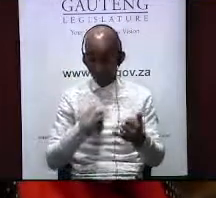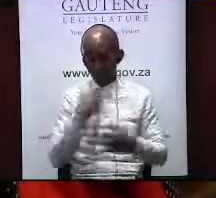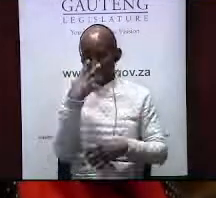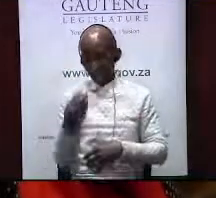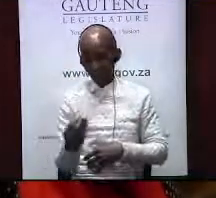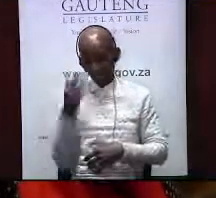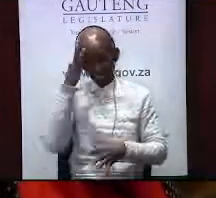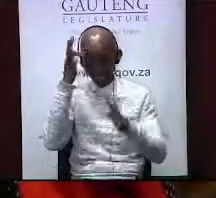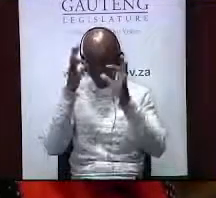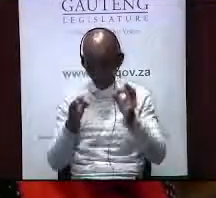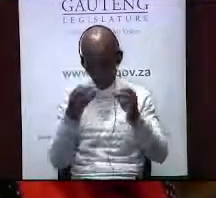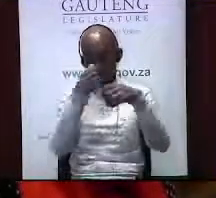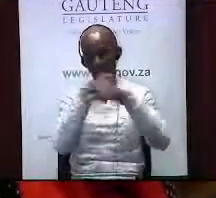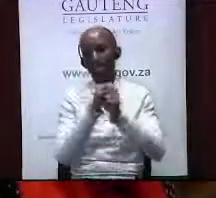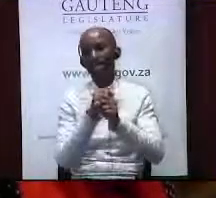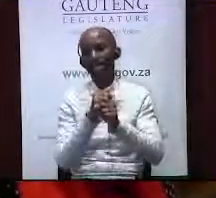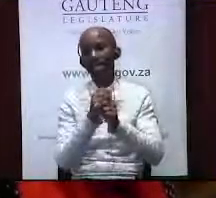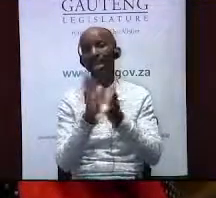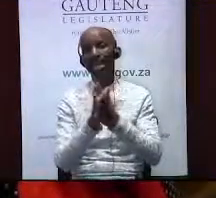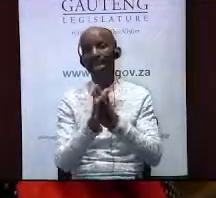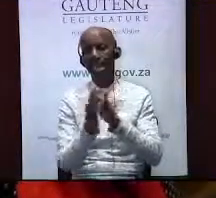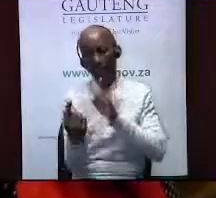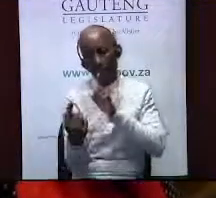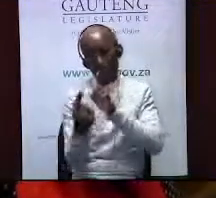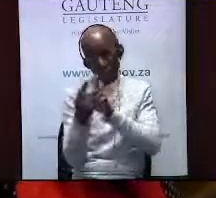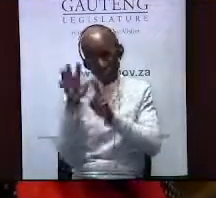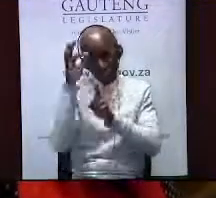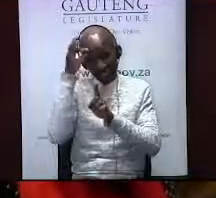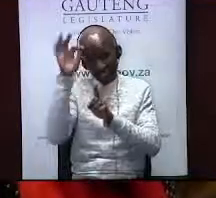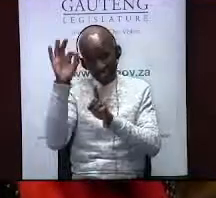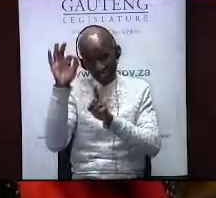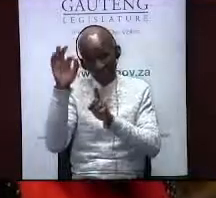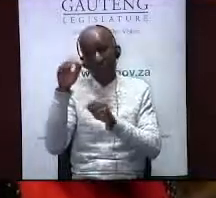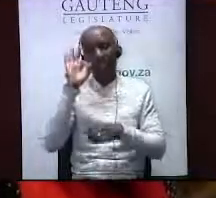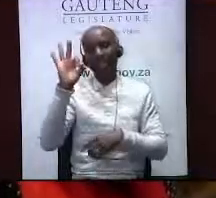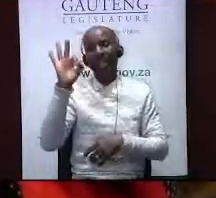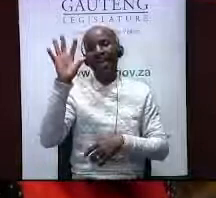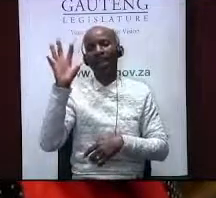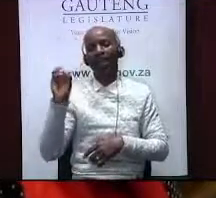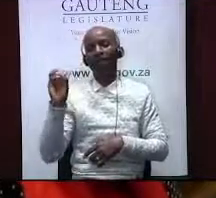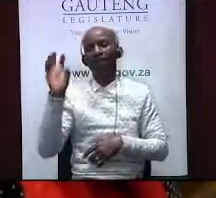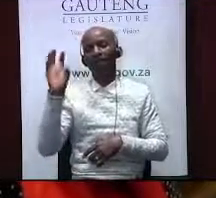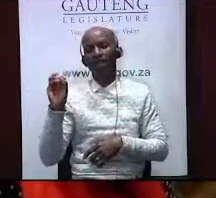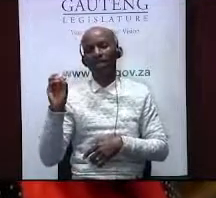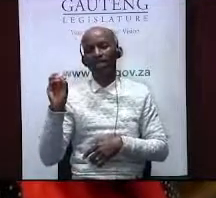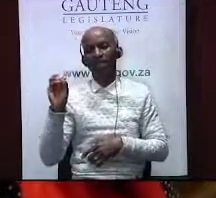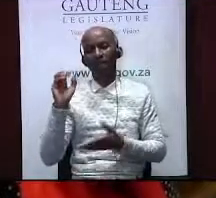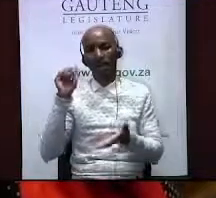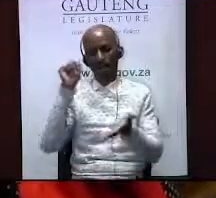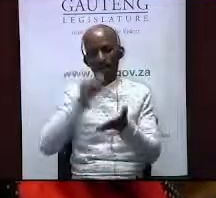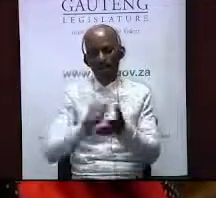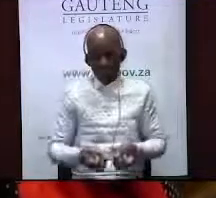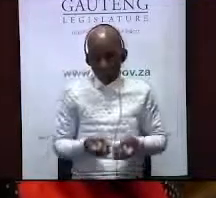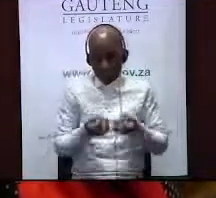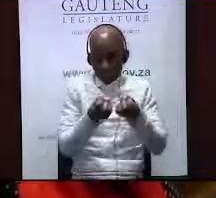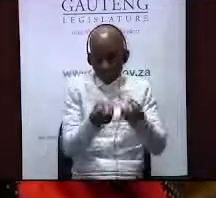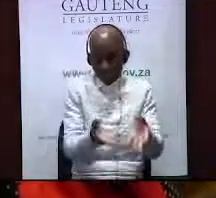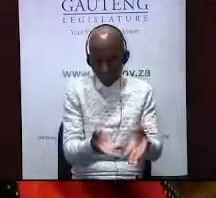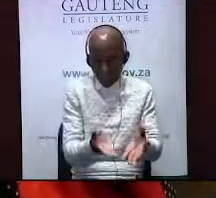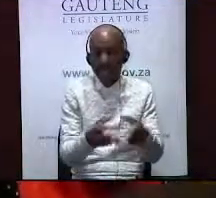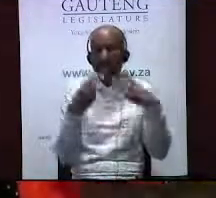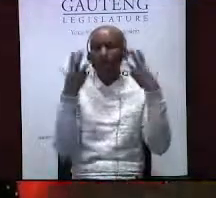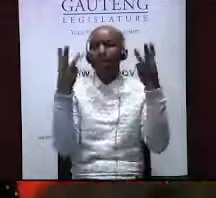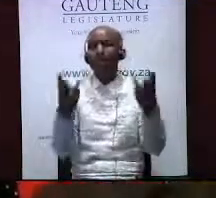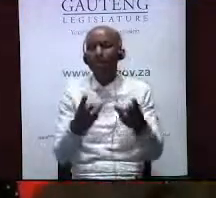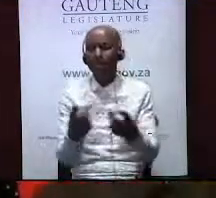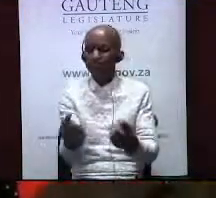the decision to make, and I approached government where 300 permits were given, and people